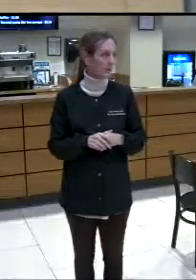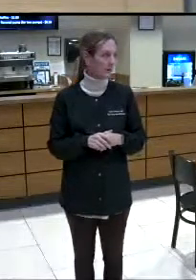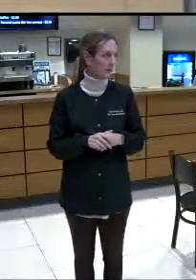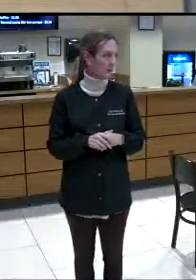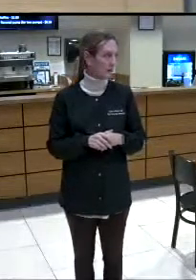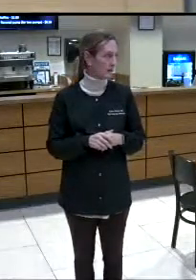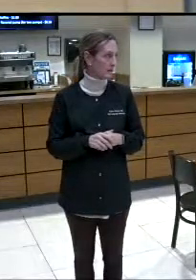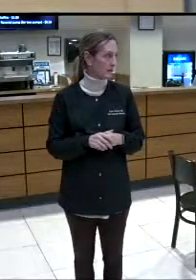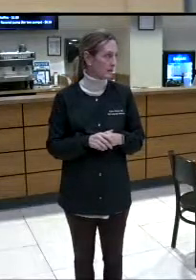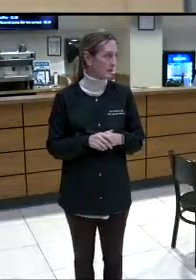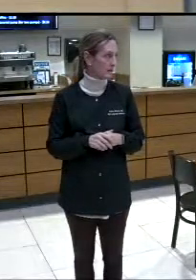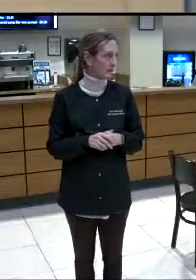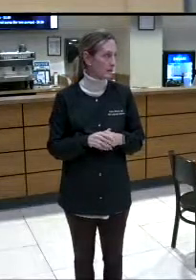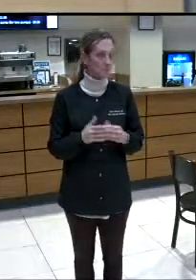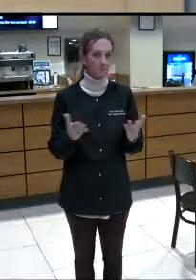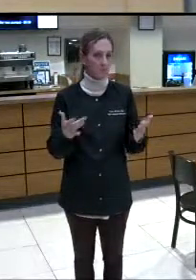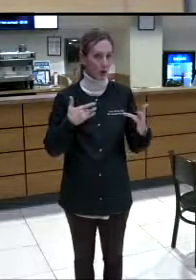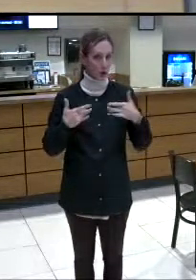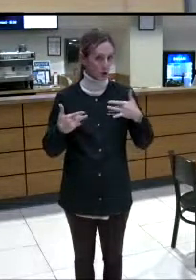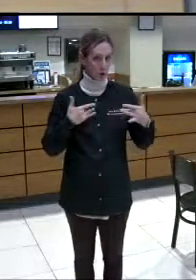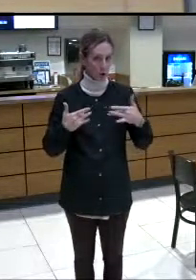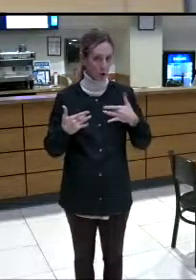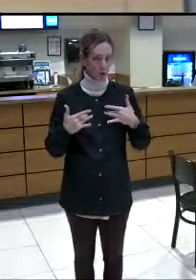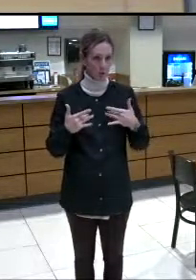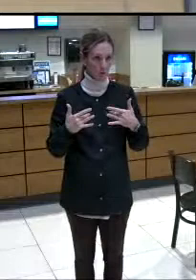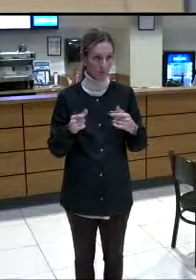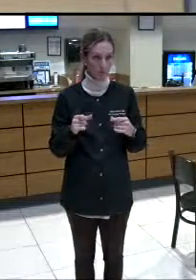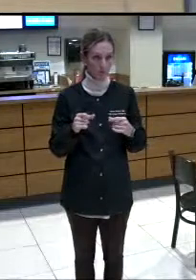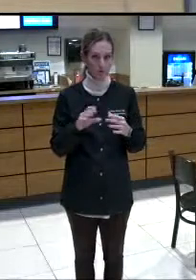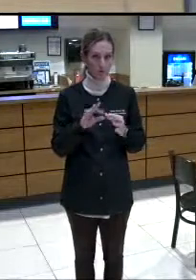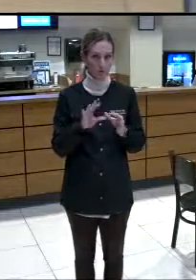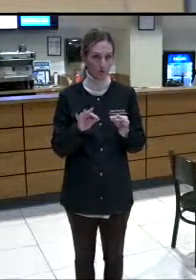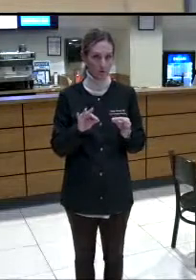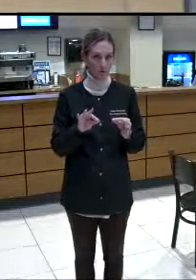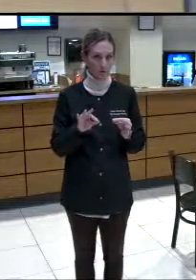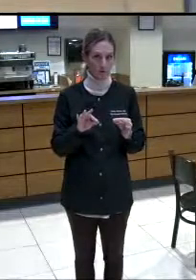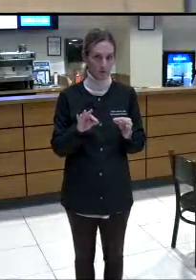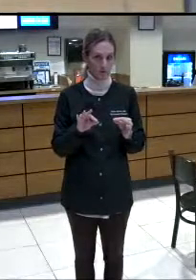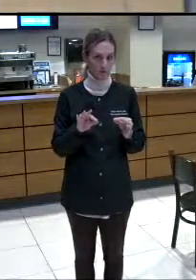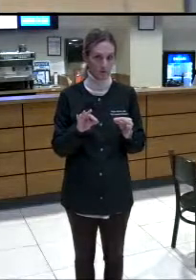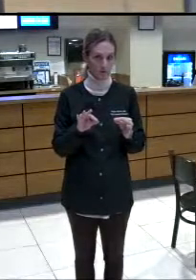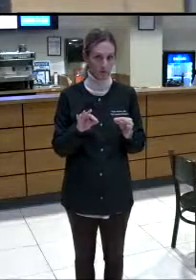Any follow-up questions or concerns about the motion on the floor?